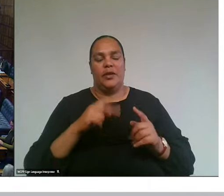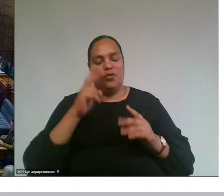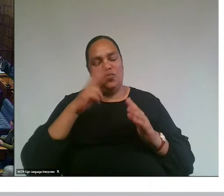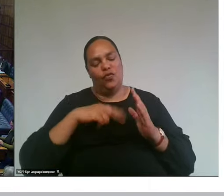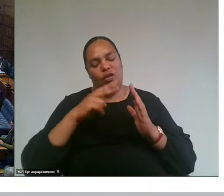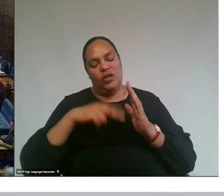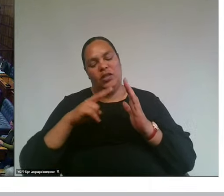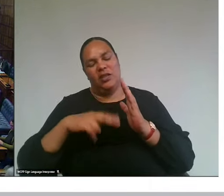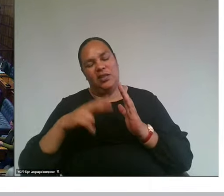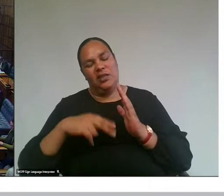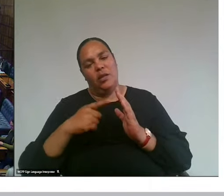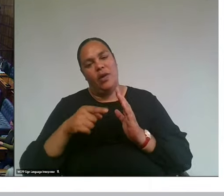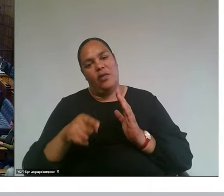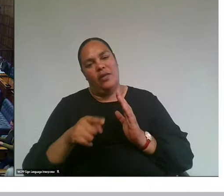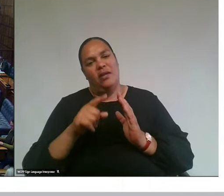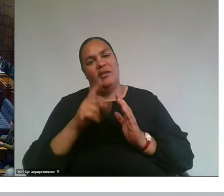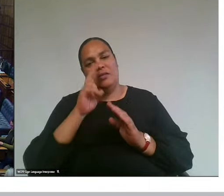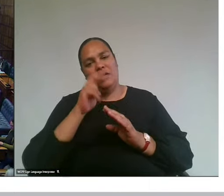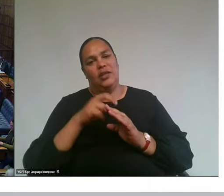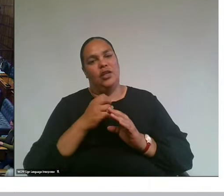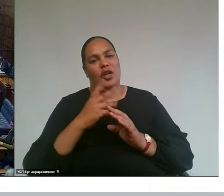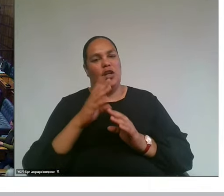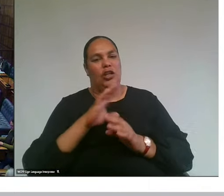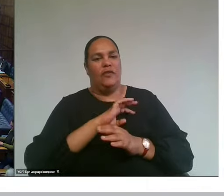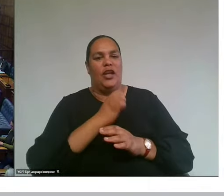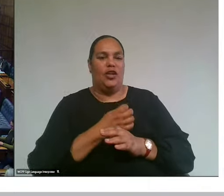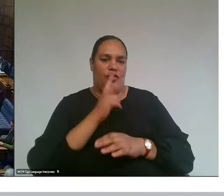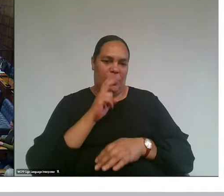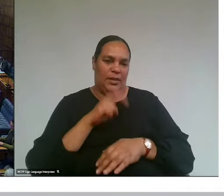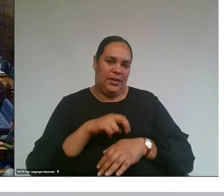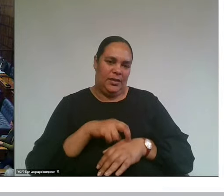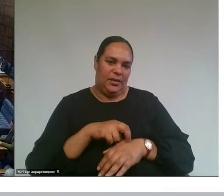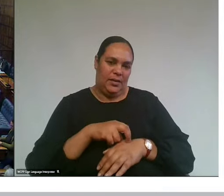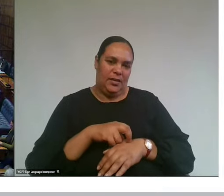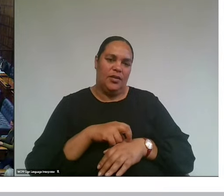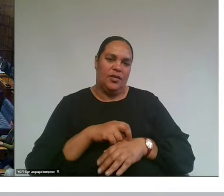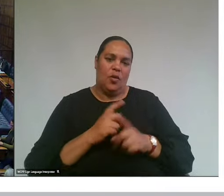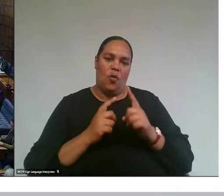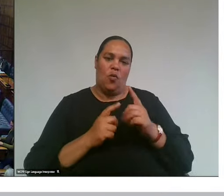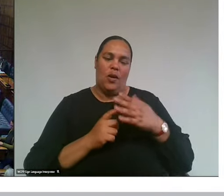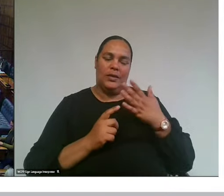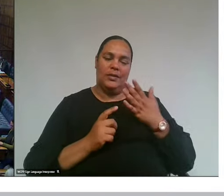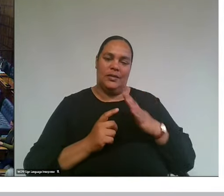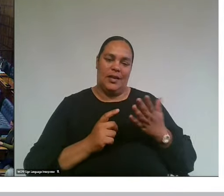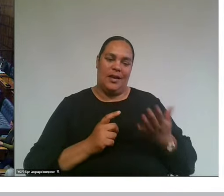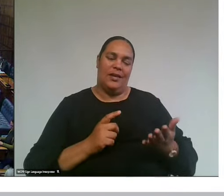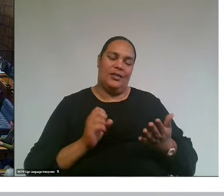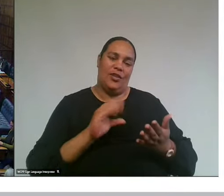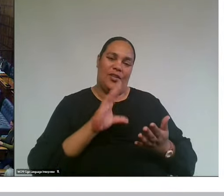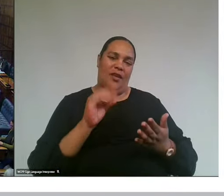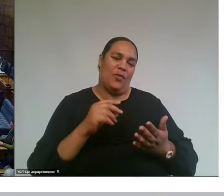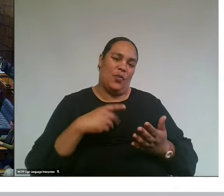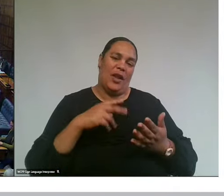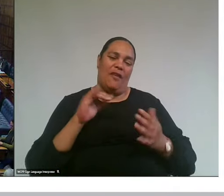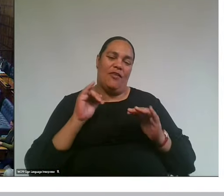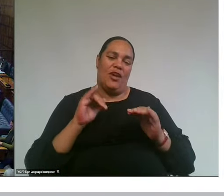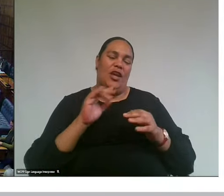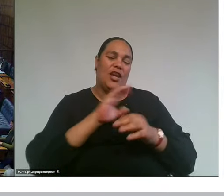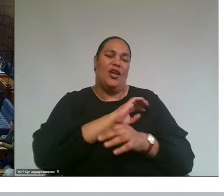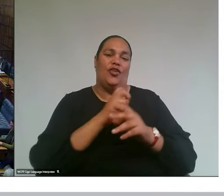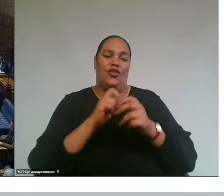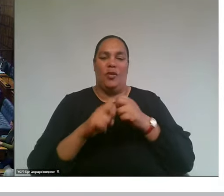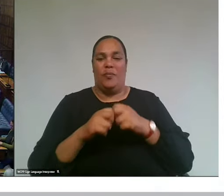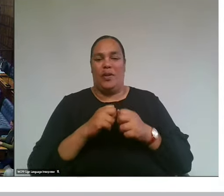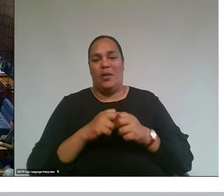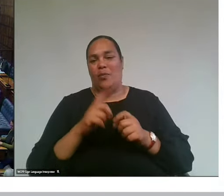on green hydrogen it requires a lot of energy now on the one hand we sit in South Africa with an energy crisis we can't